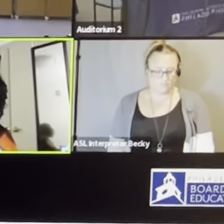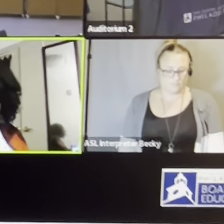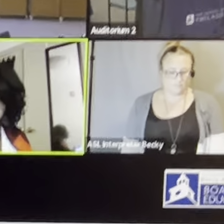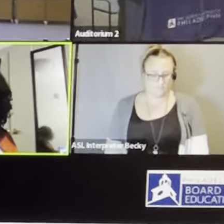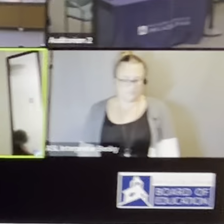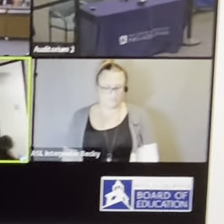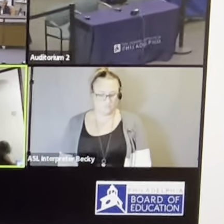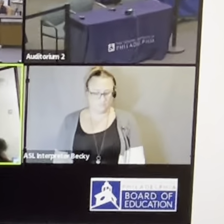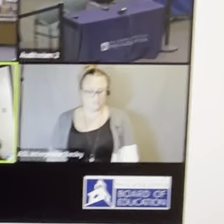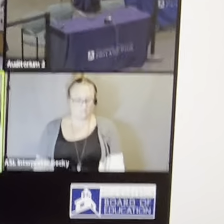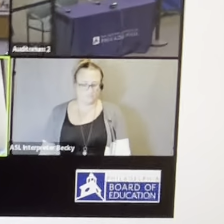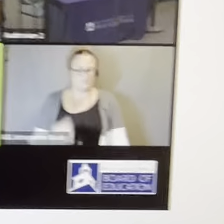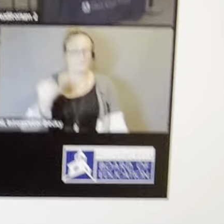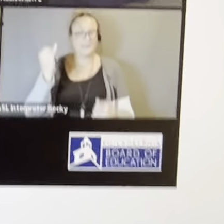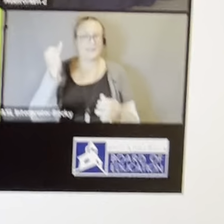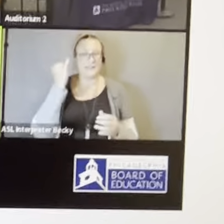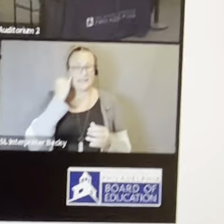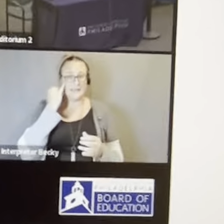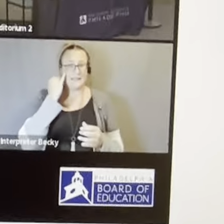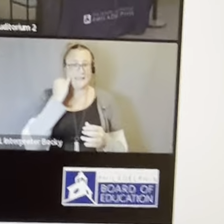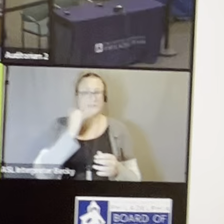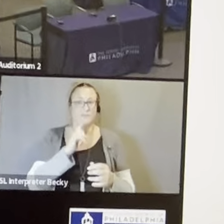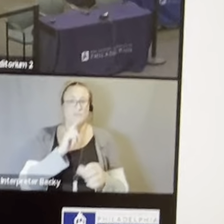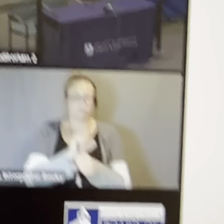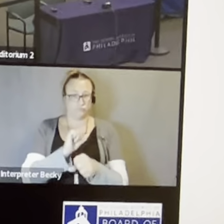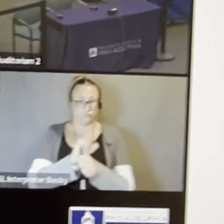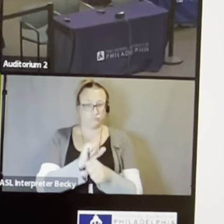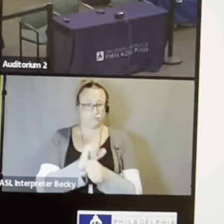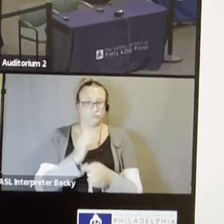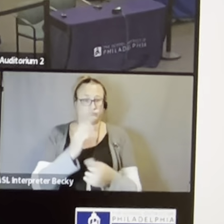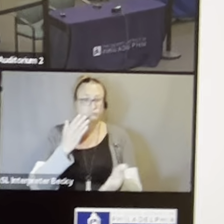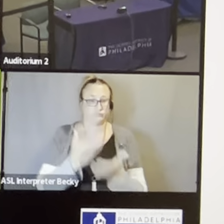If it is proven that the people who